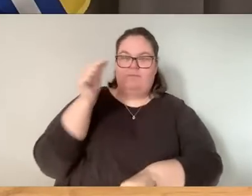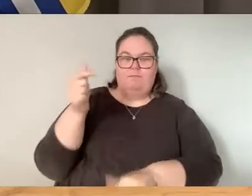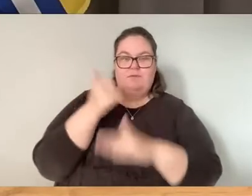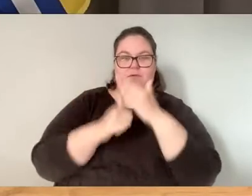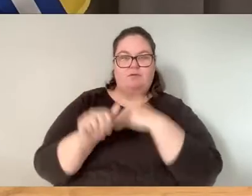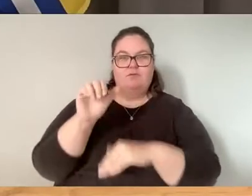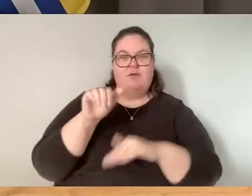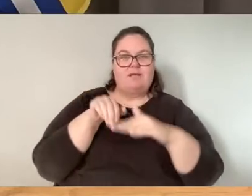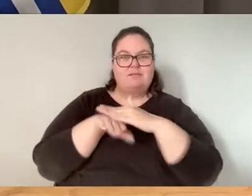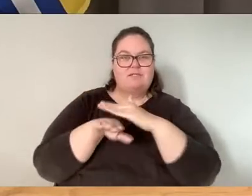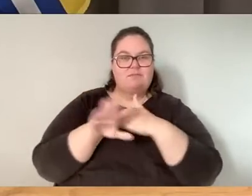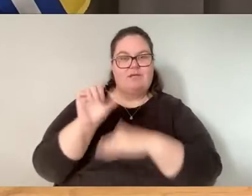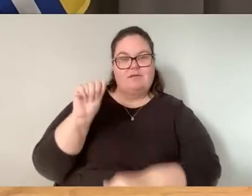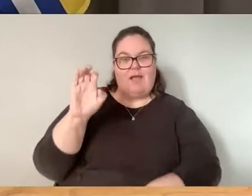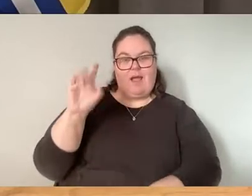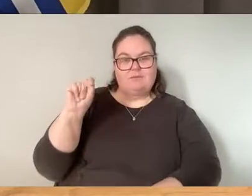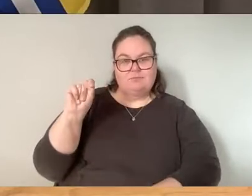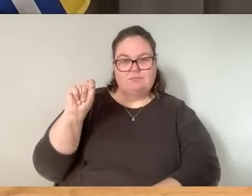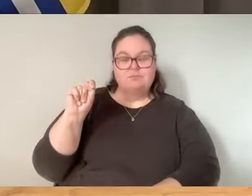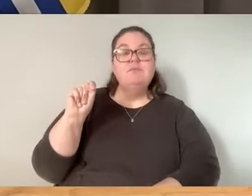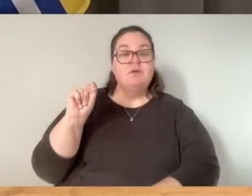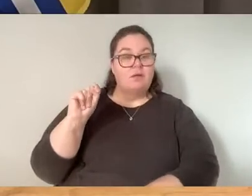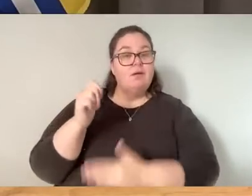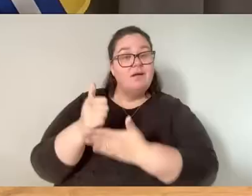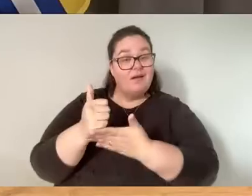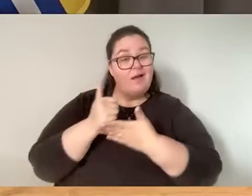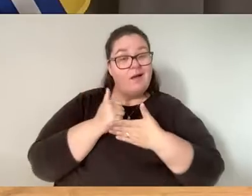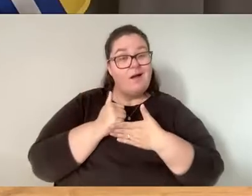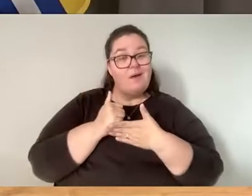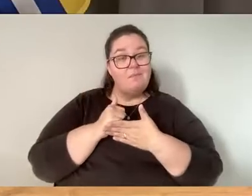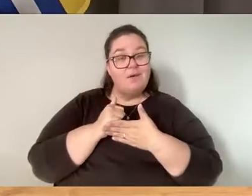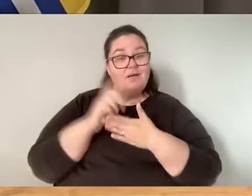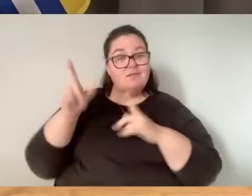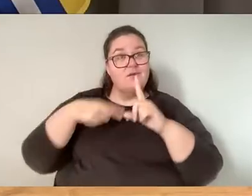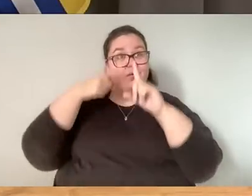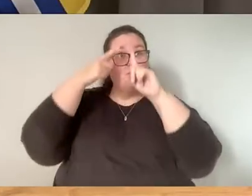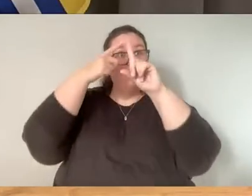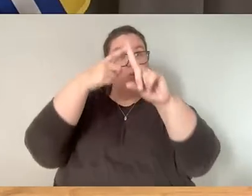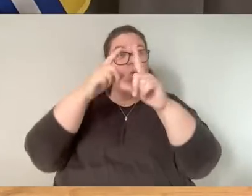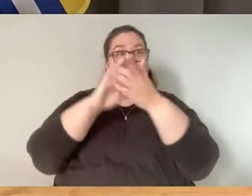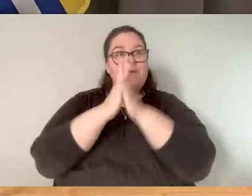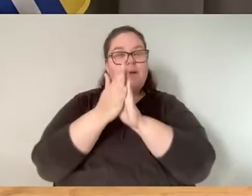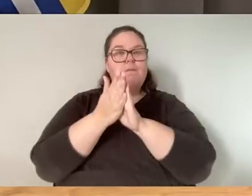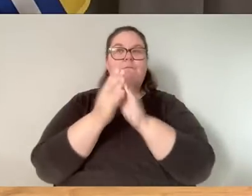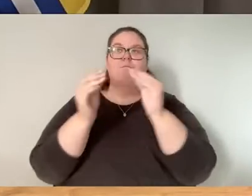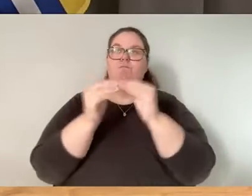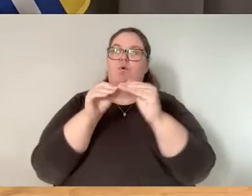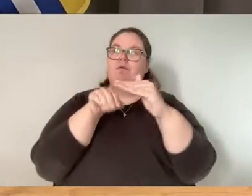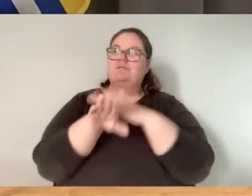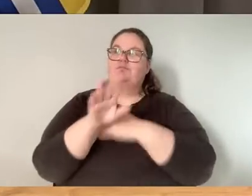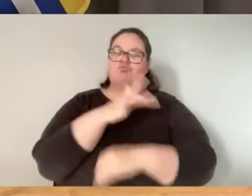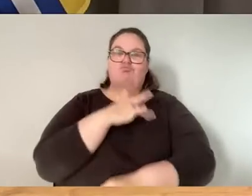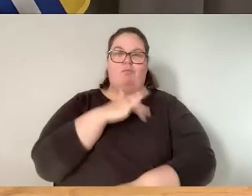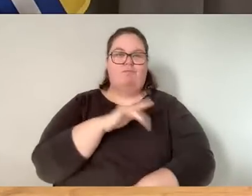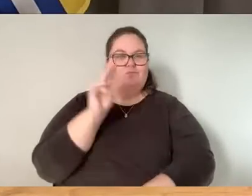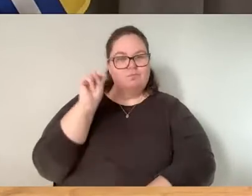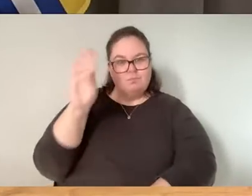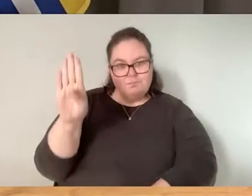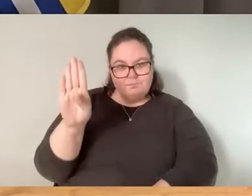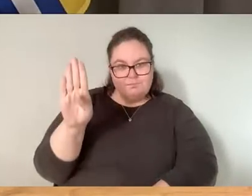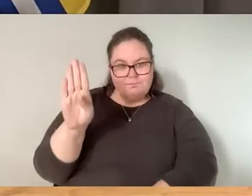Accessibility Act and will help us reach the goal of becoming a more accessible province. Une